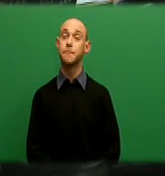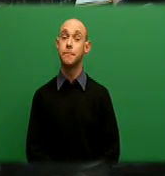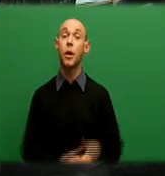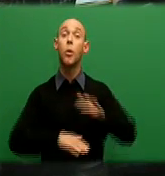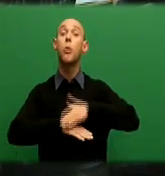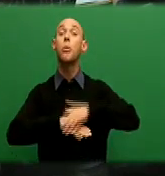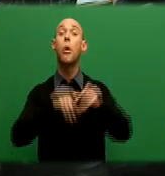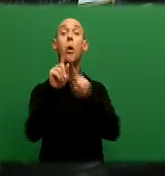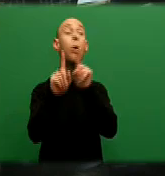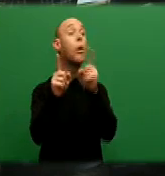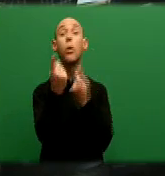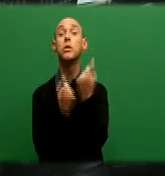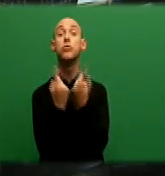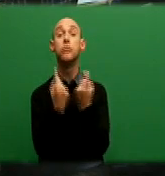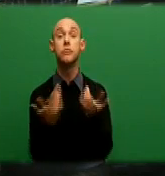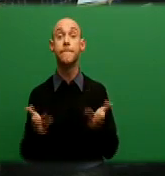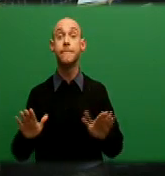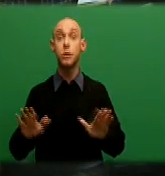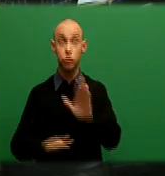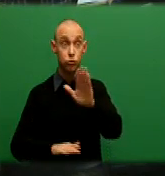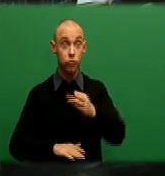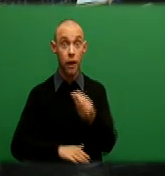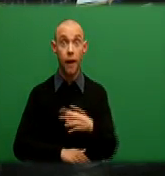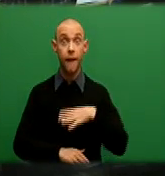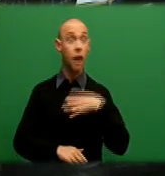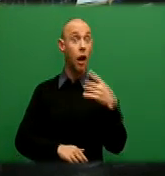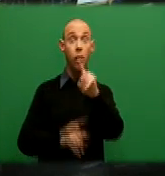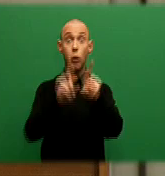Any other? Were those the last questions?